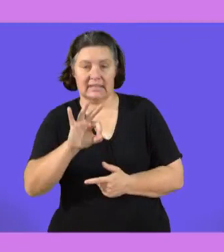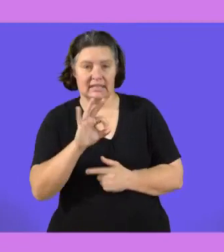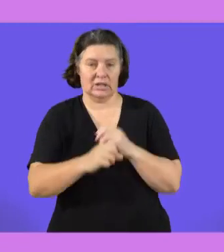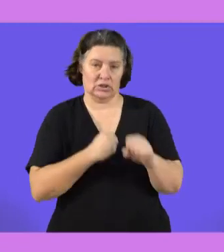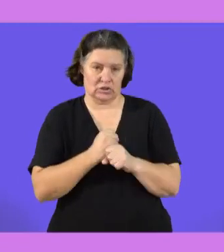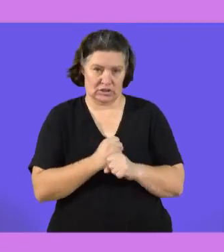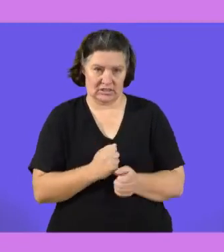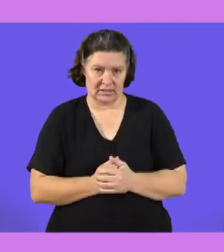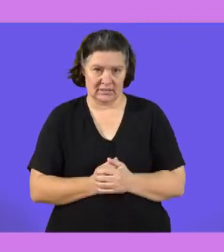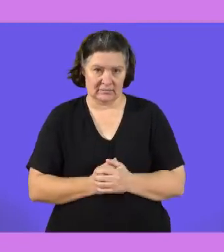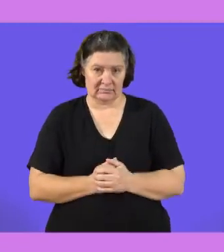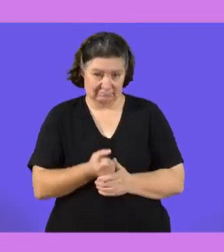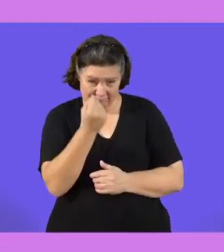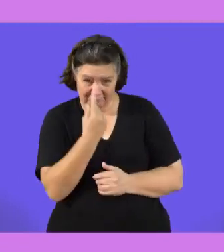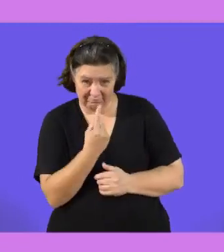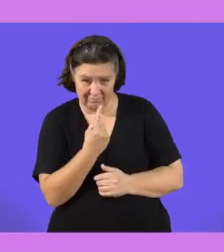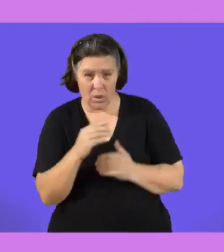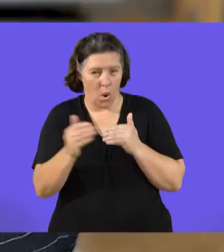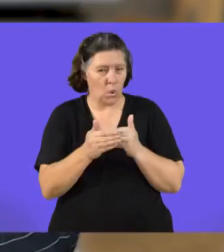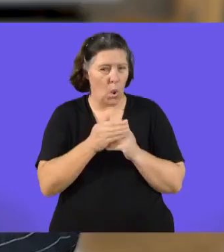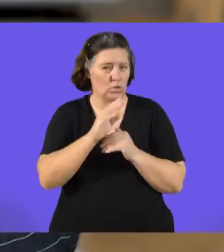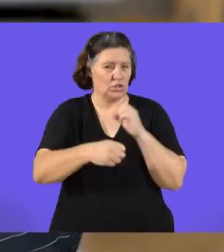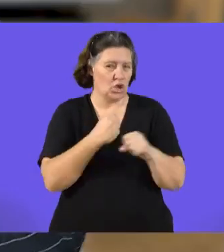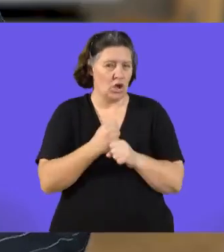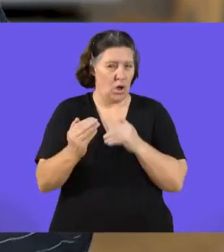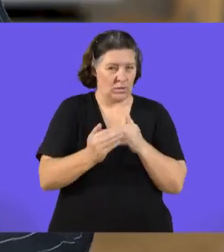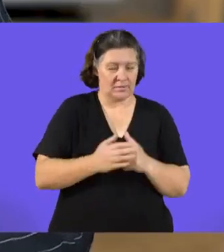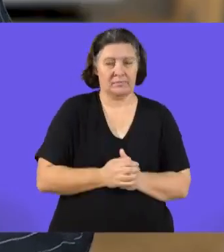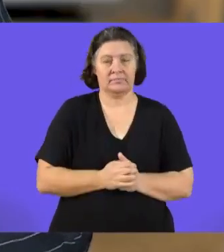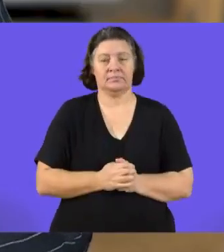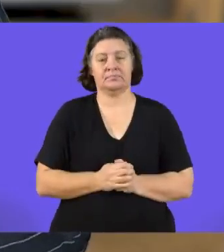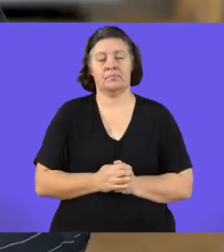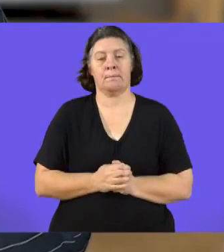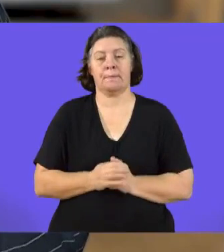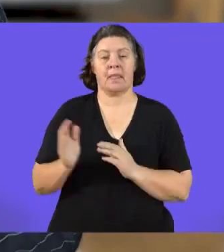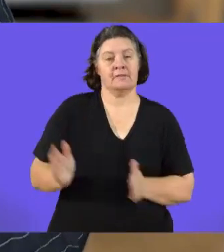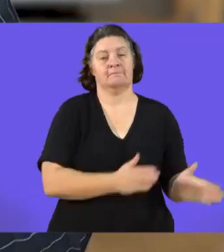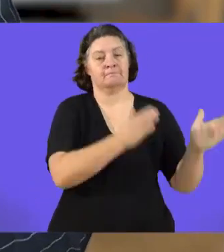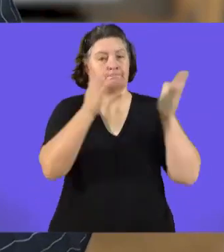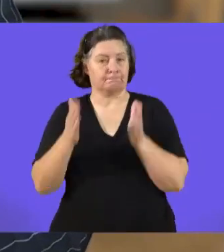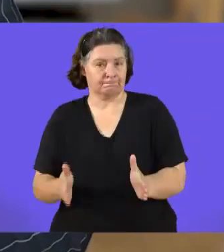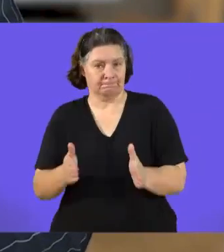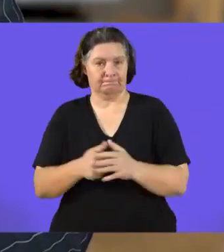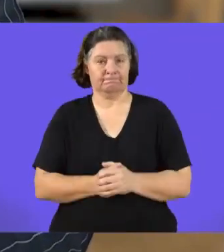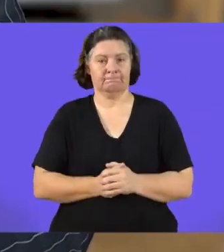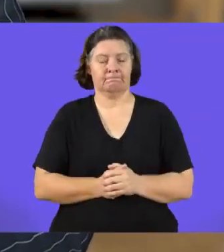23 years. Okay, I hope that makes sense. Okay, let's quickly move on to the next sum.